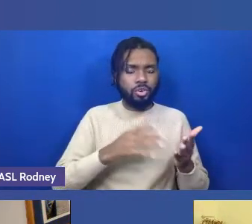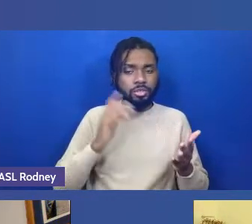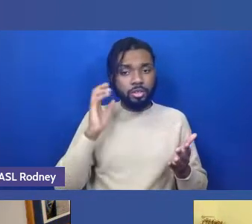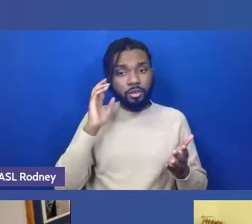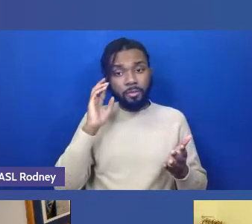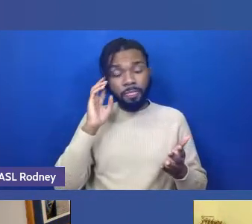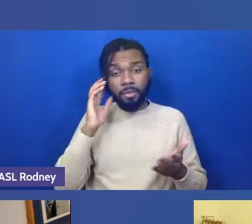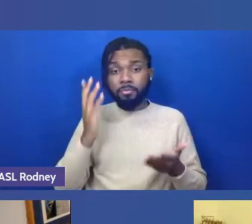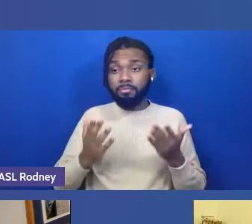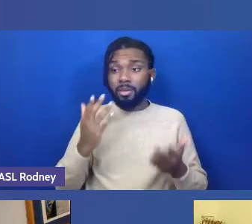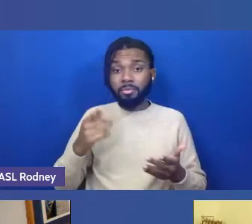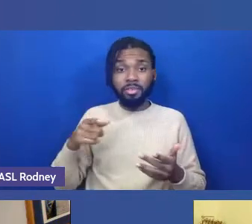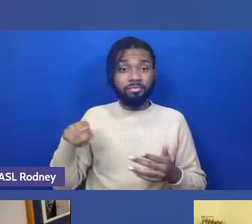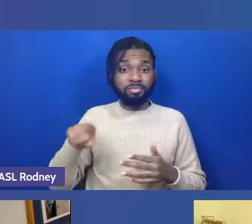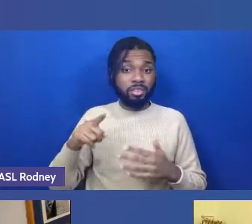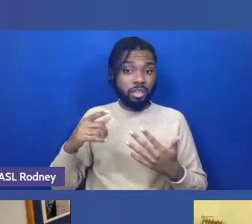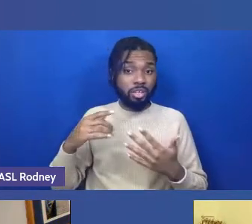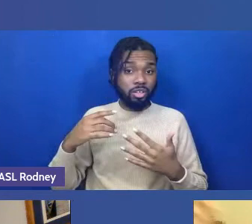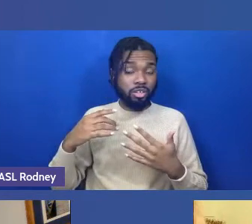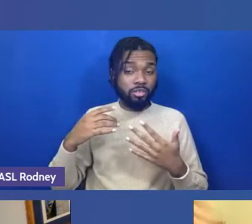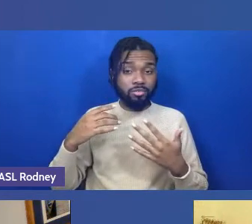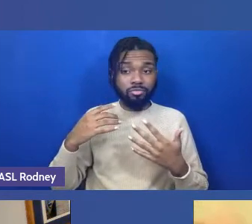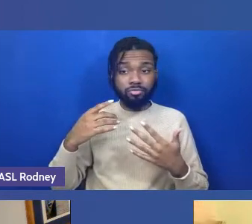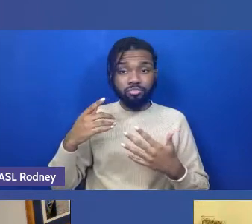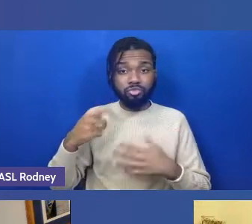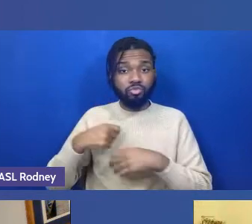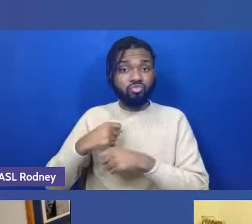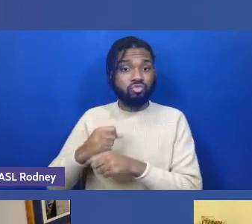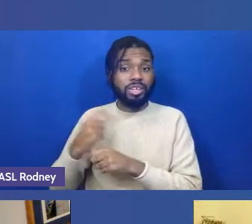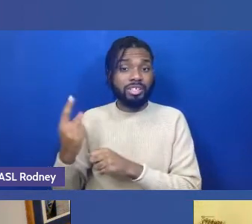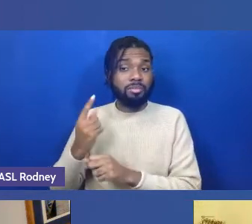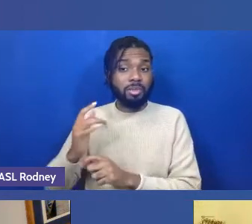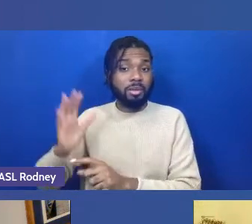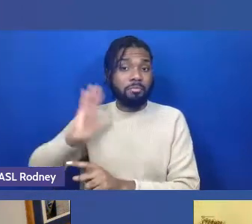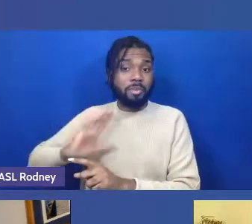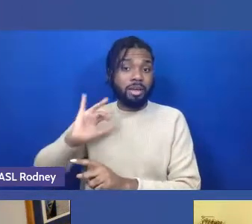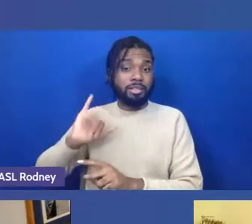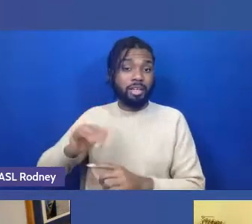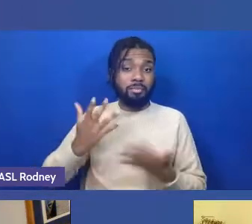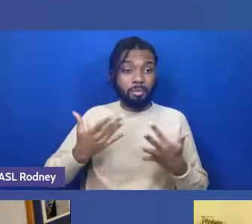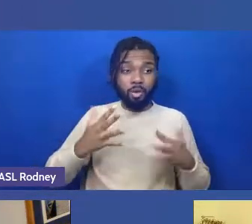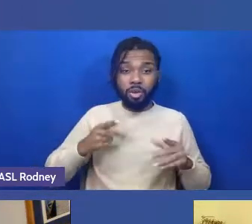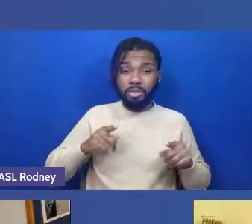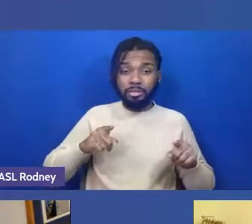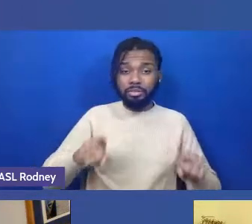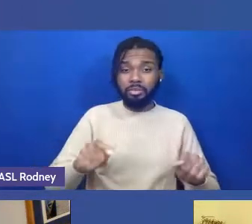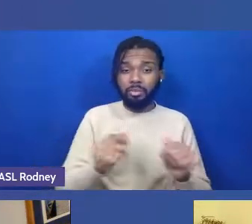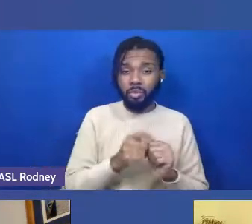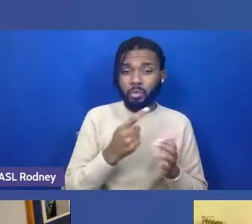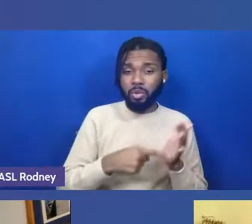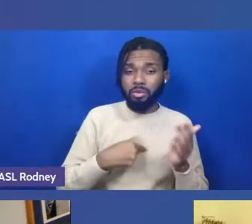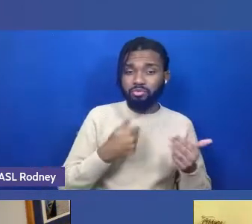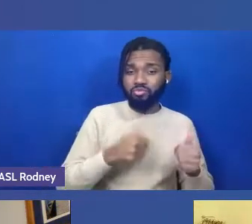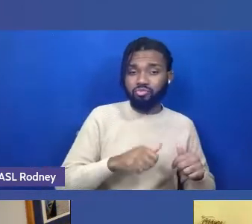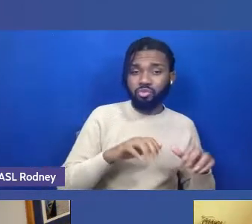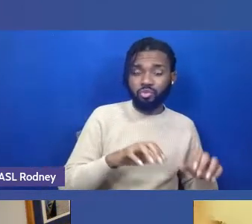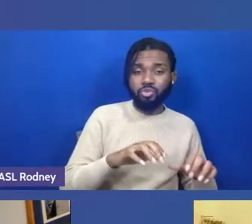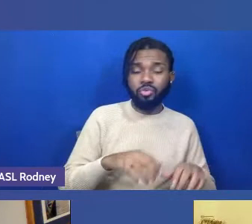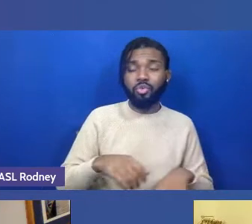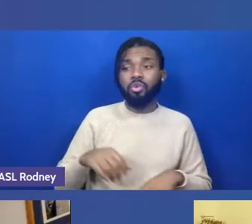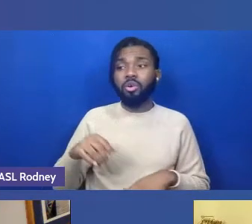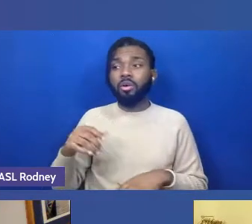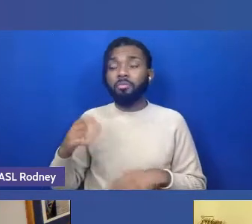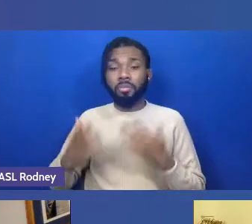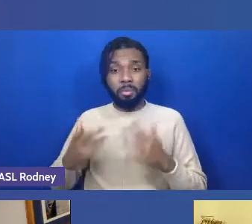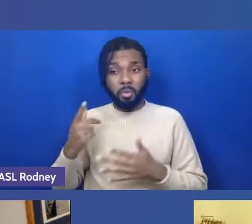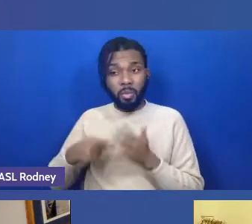past that is along these same lines. I want to know if I'm asking them to take what I know to be a gigantic